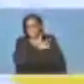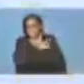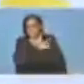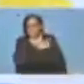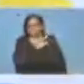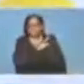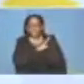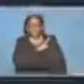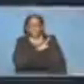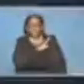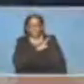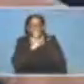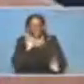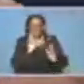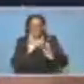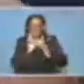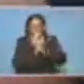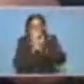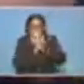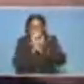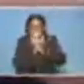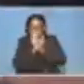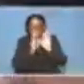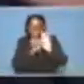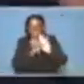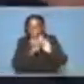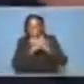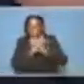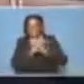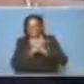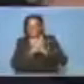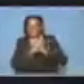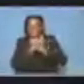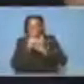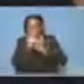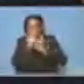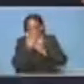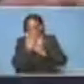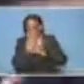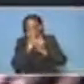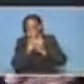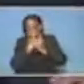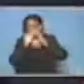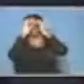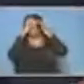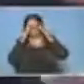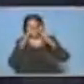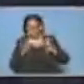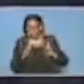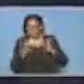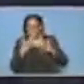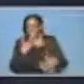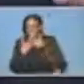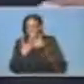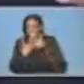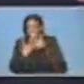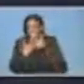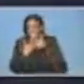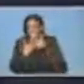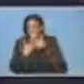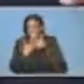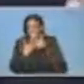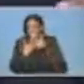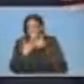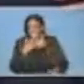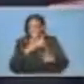get started. They're just the vertical colors. We decided to design these patterns